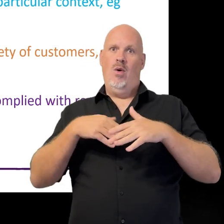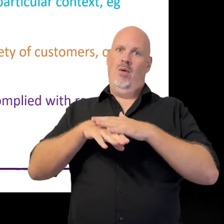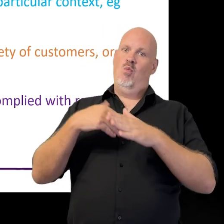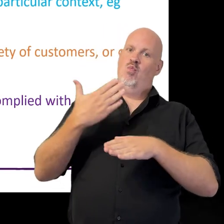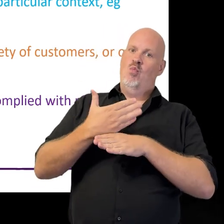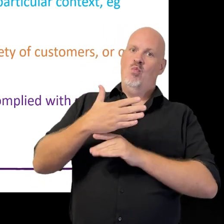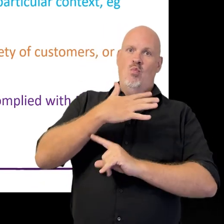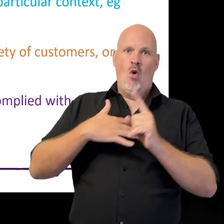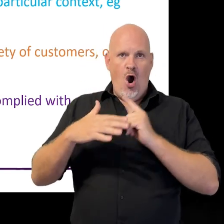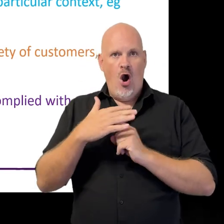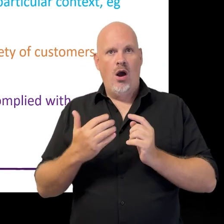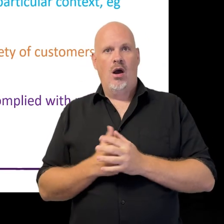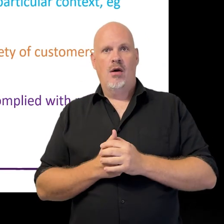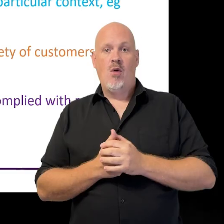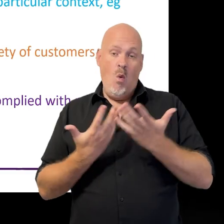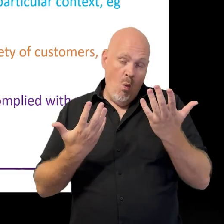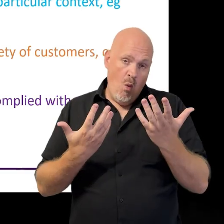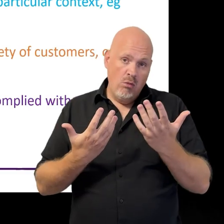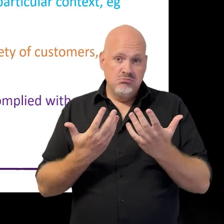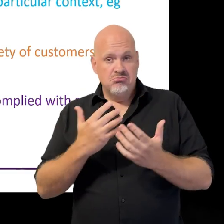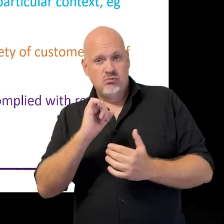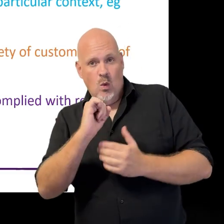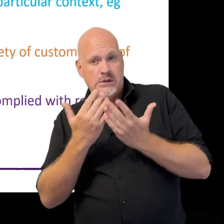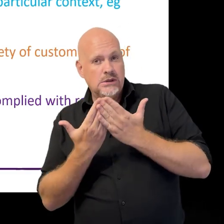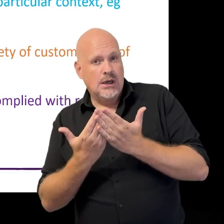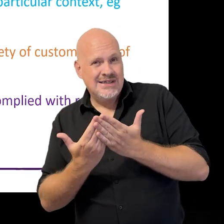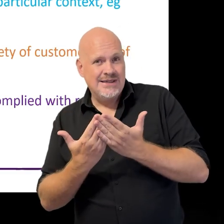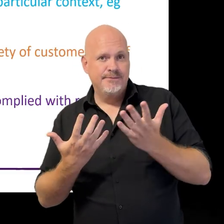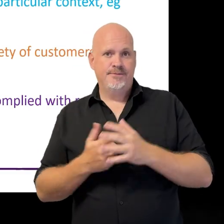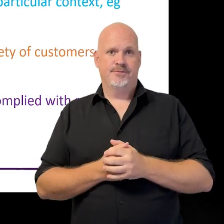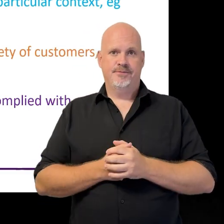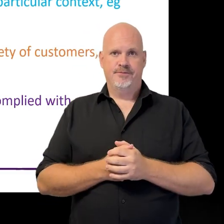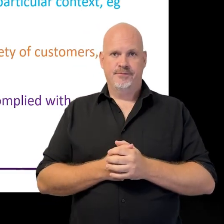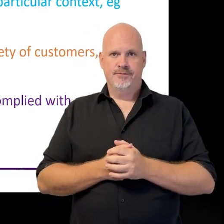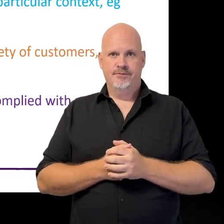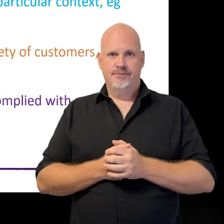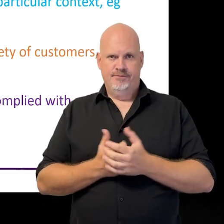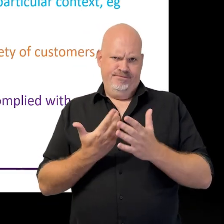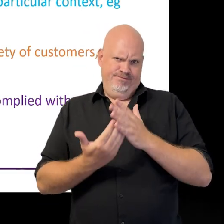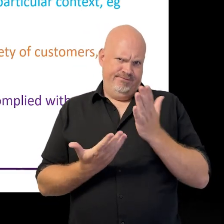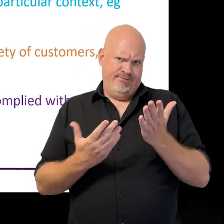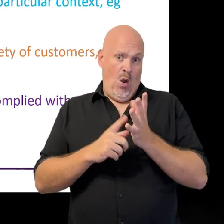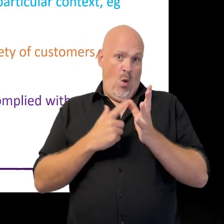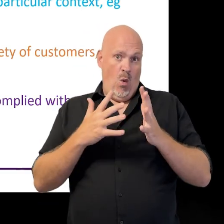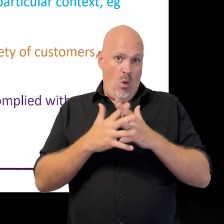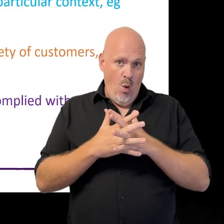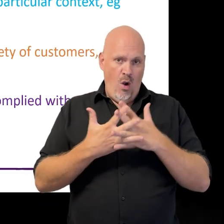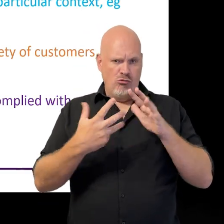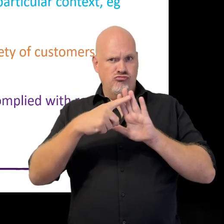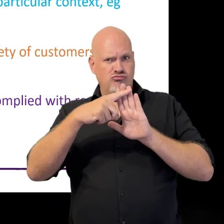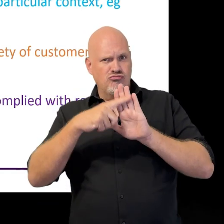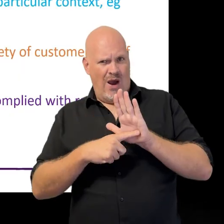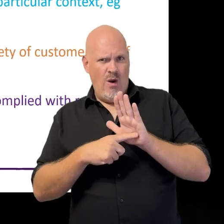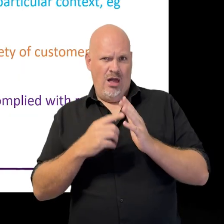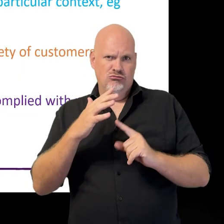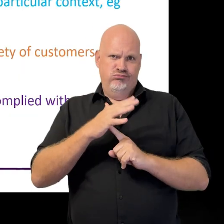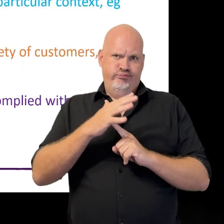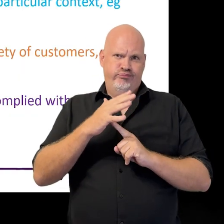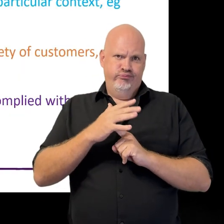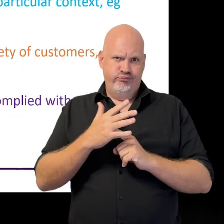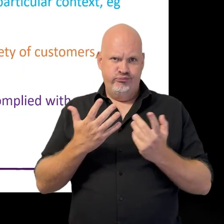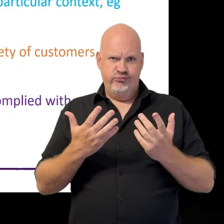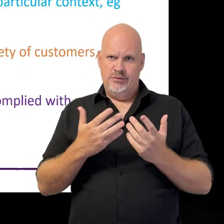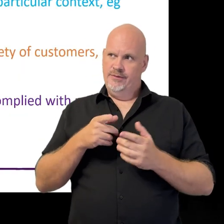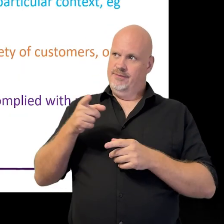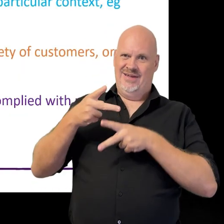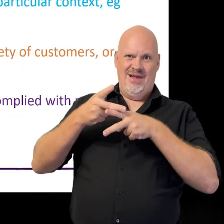equalities law, although that's the obvious one. And so we actually want you to think about 2 examples. They don't